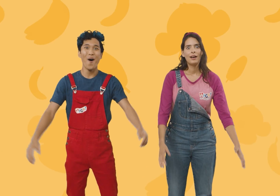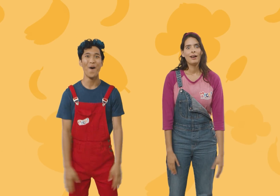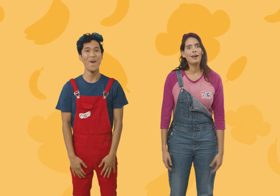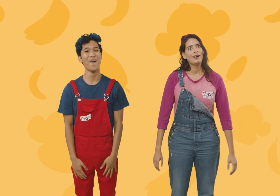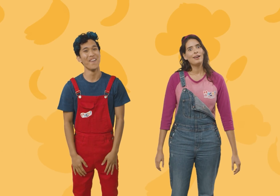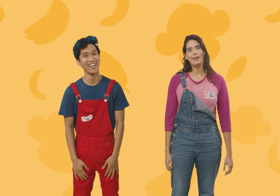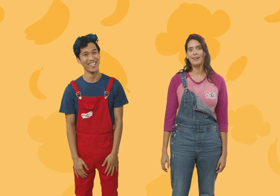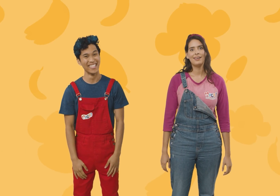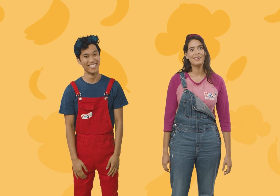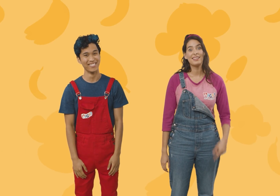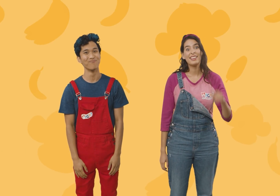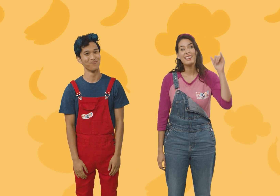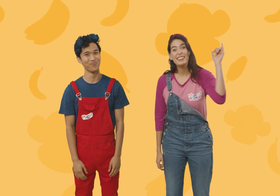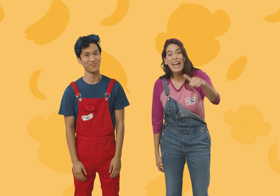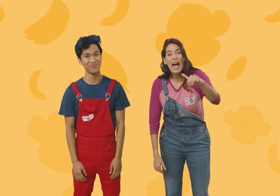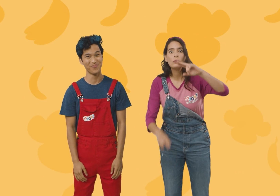Woo.